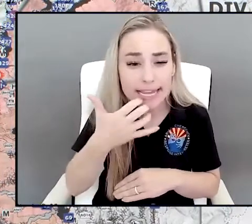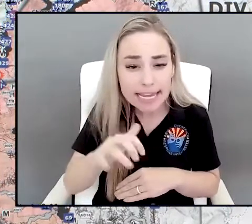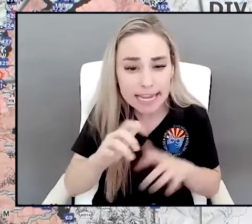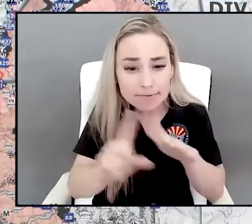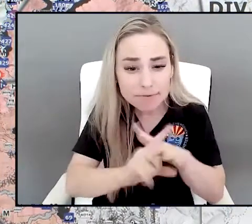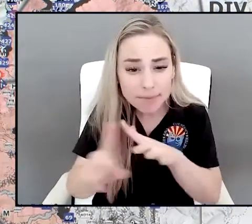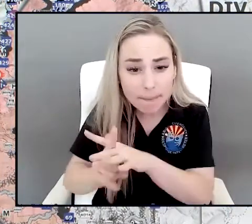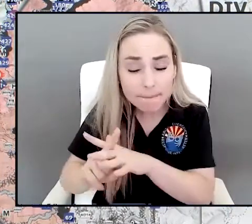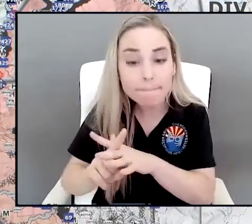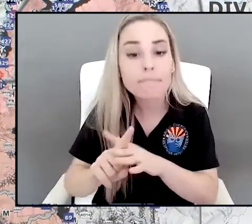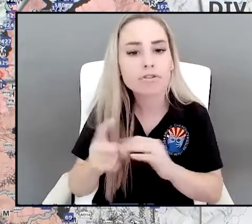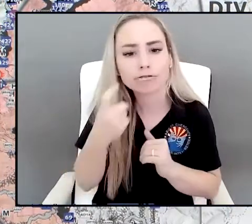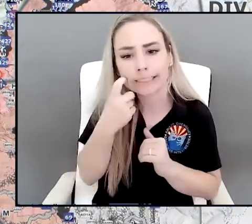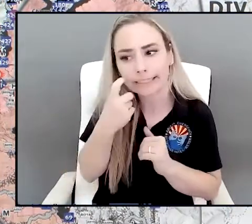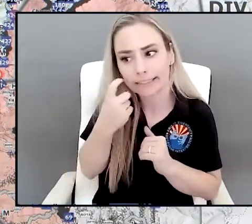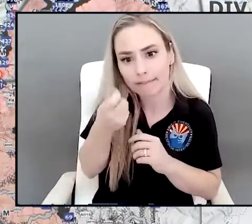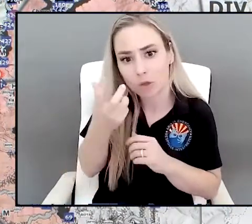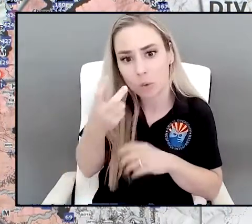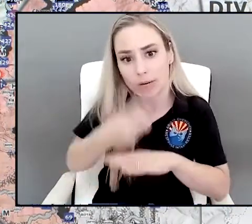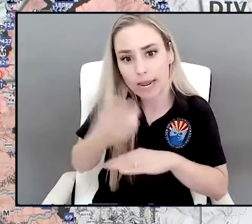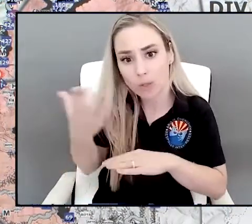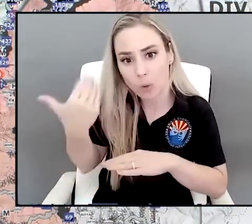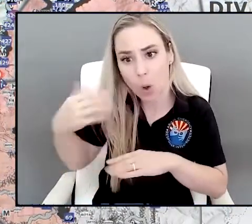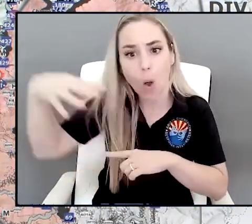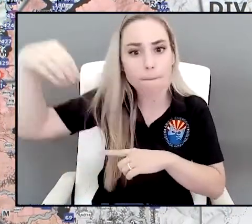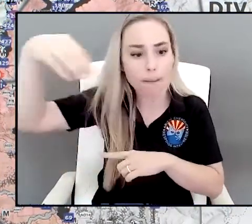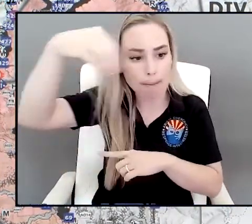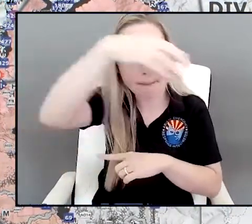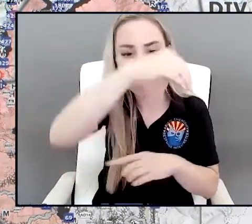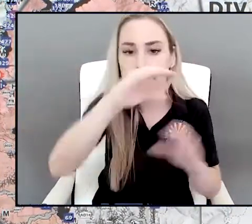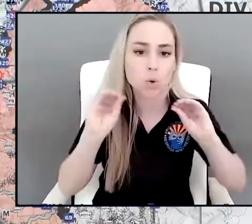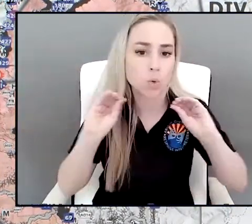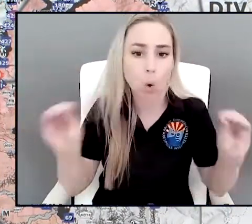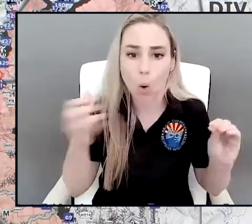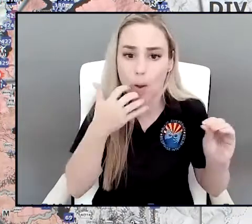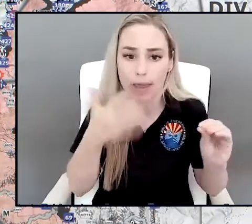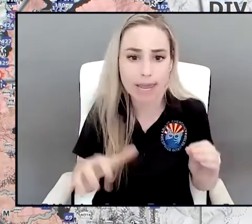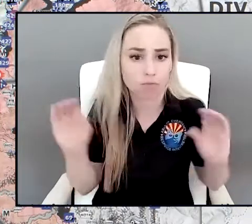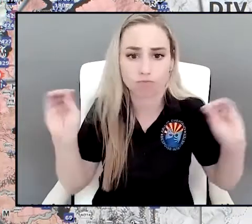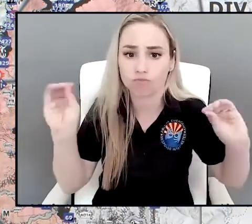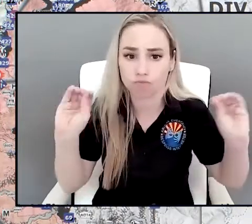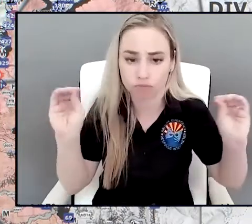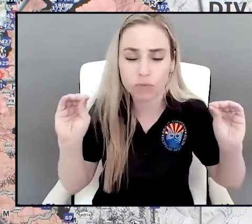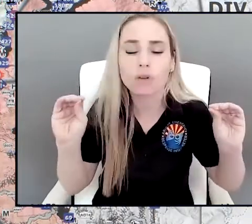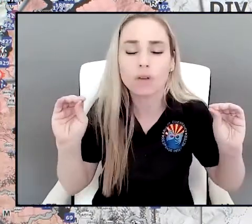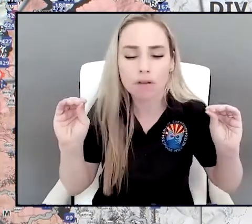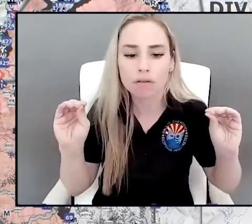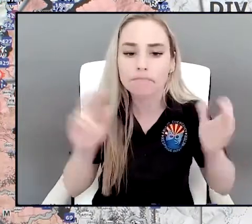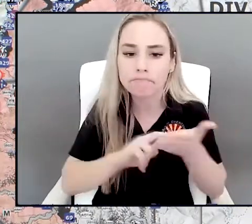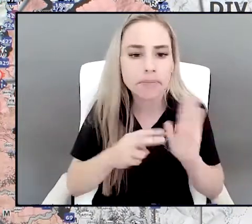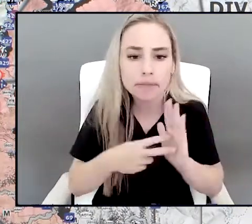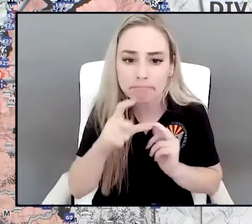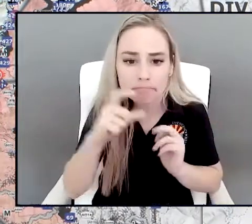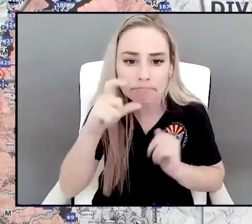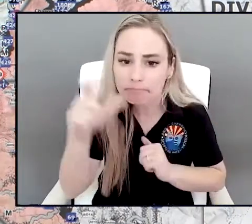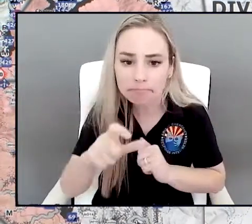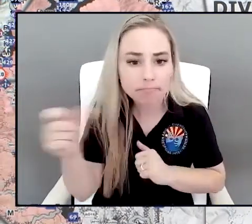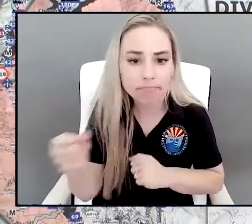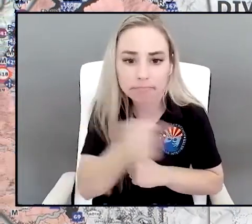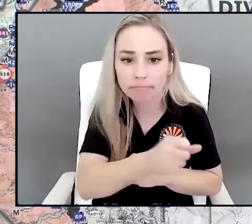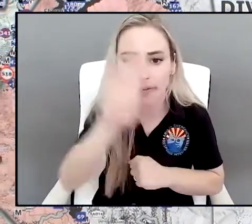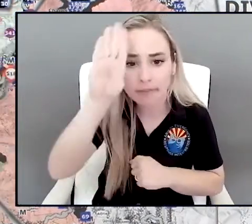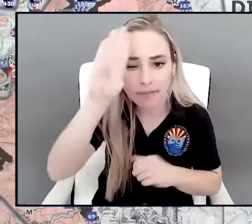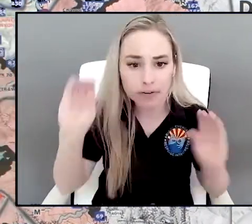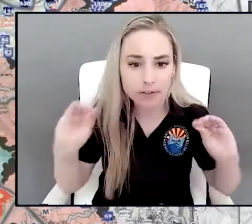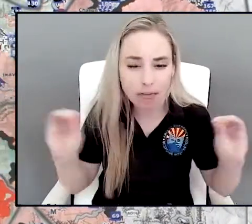shows up. The last one that we did a few days ago did not show any heat in that area, so there was no need to